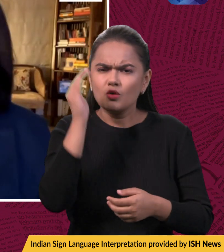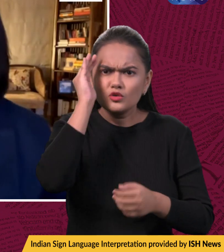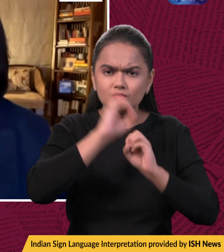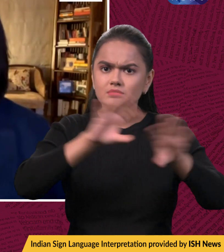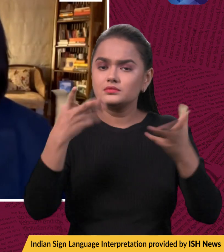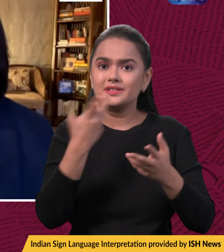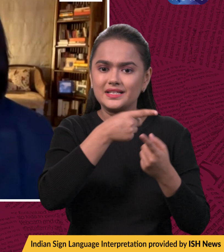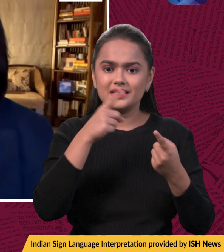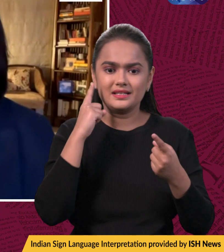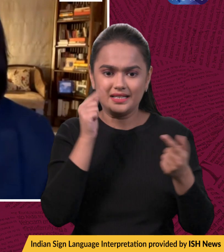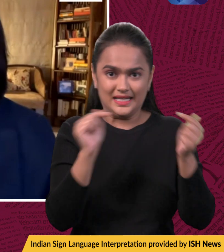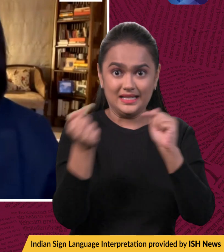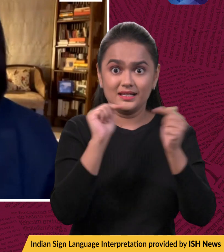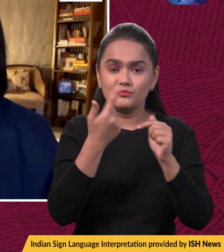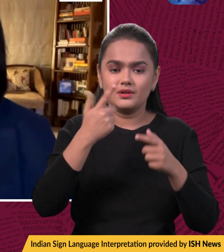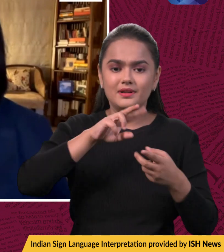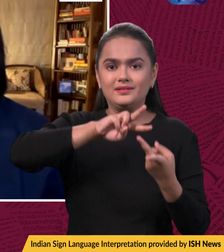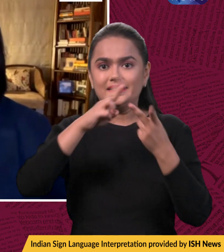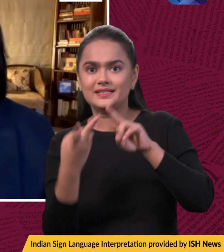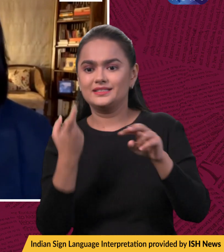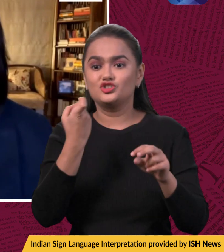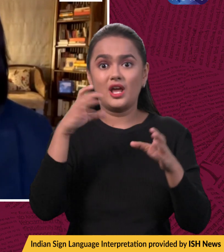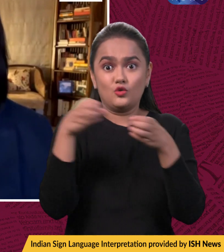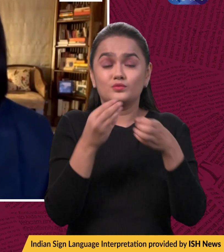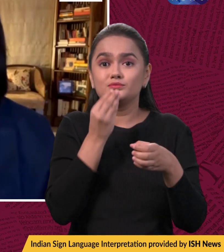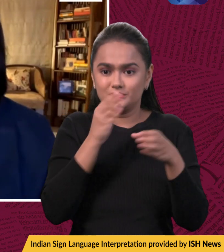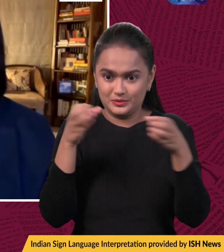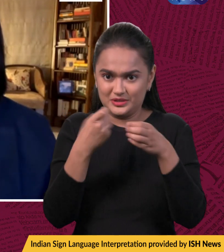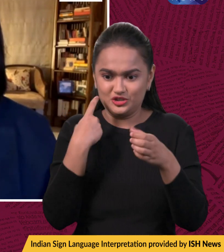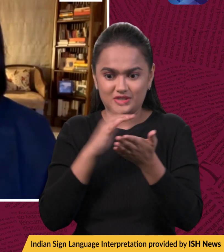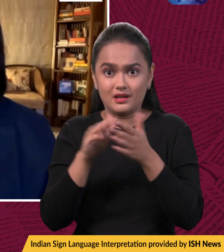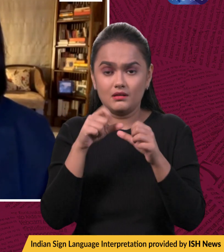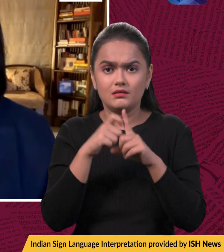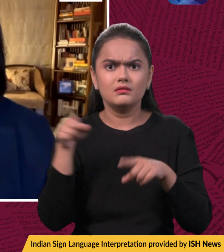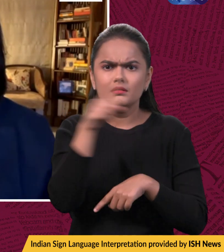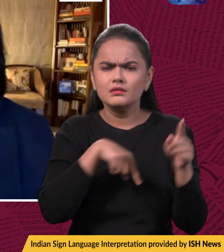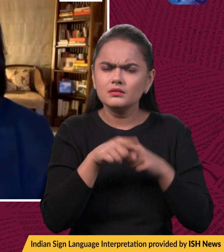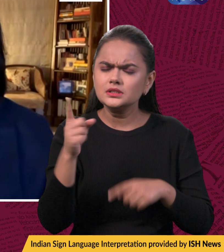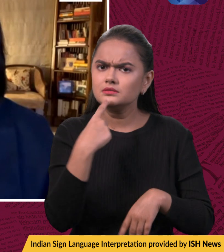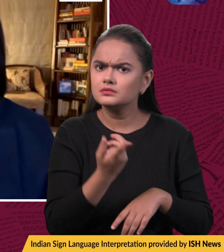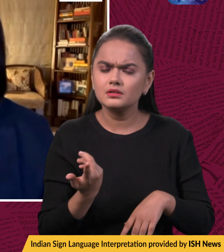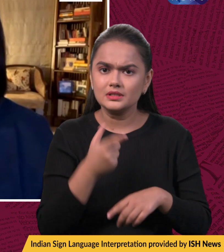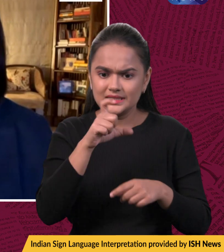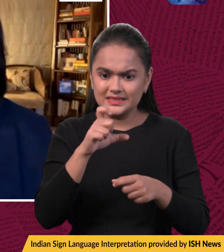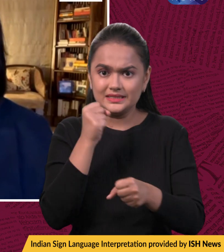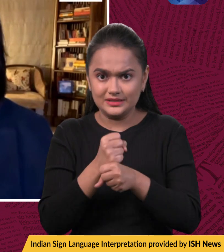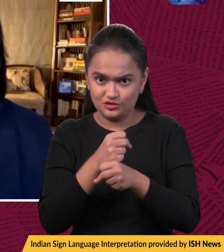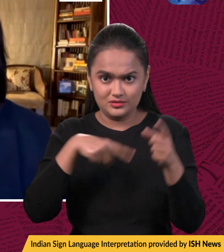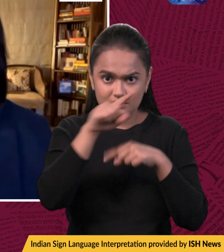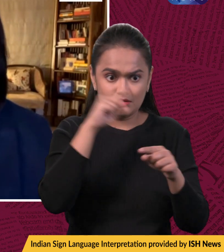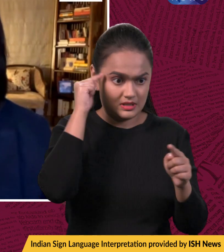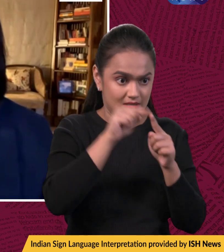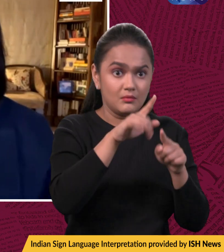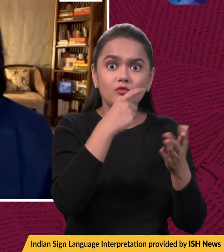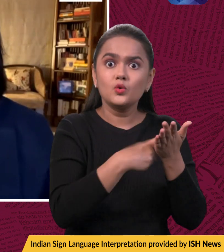for a debate called Conversion Jihad, Zee News for describing the Constitutional Conduct Group, or the CCG, who are all former